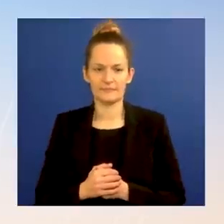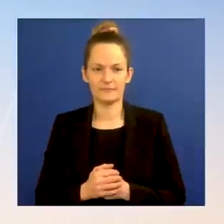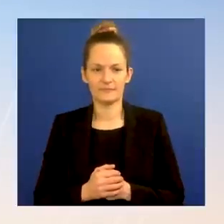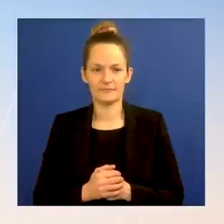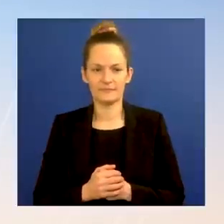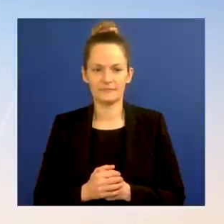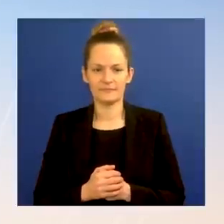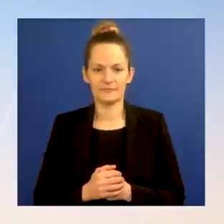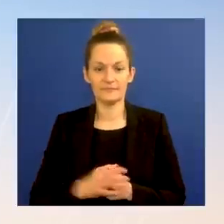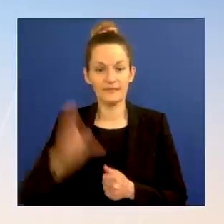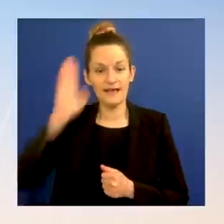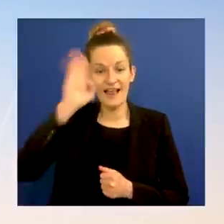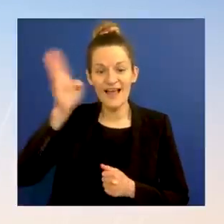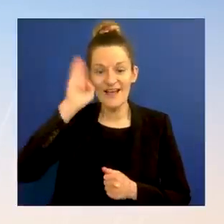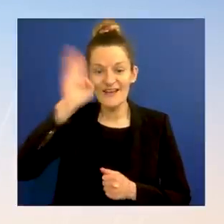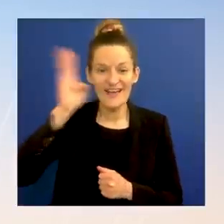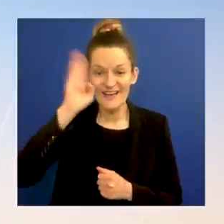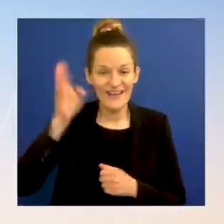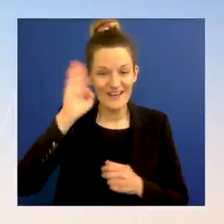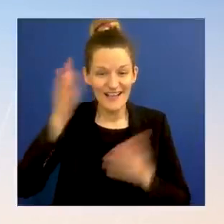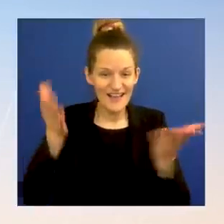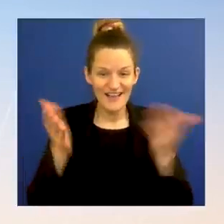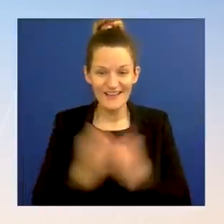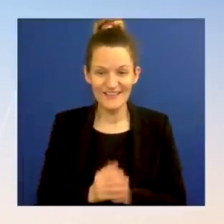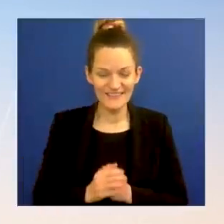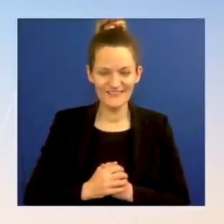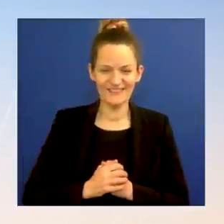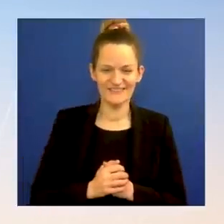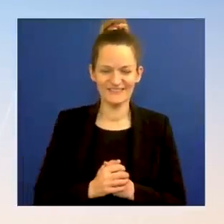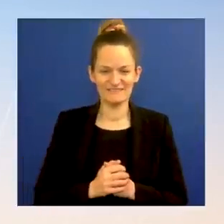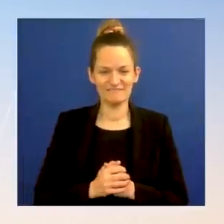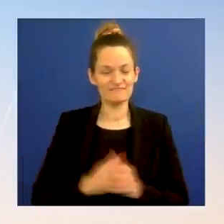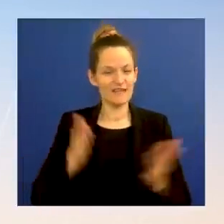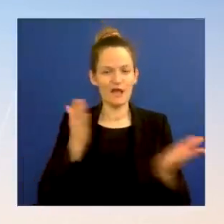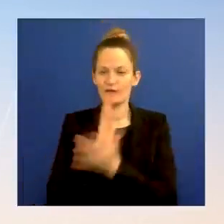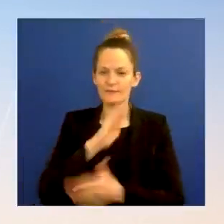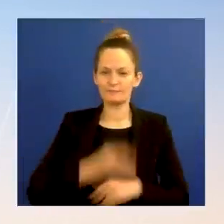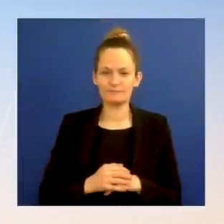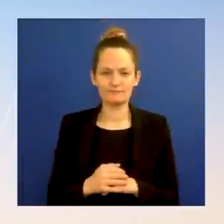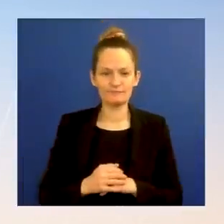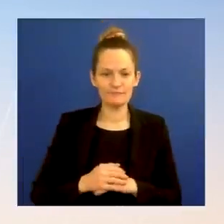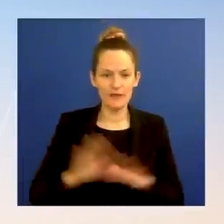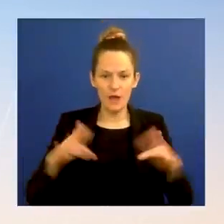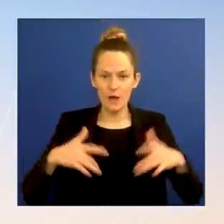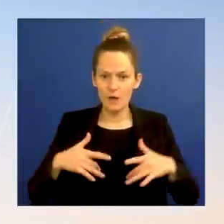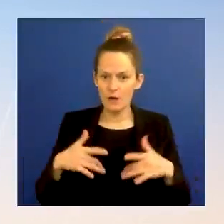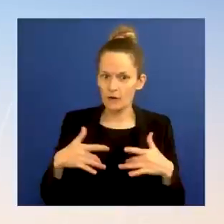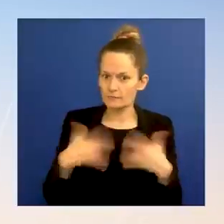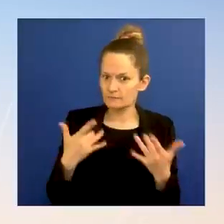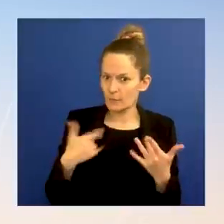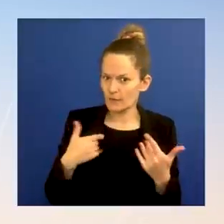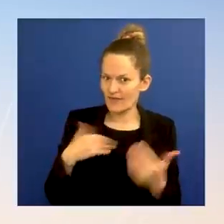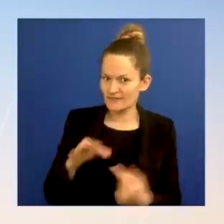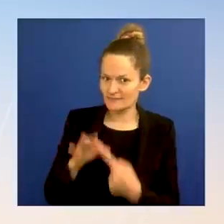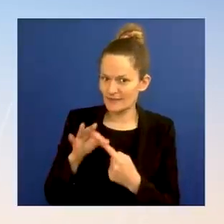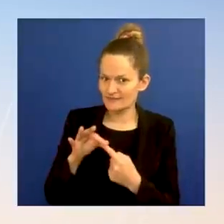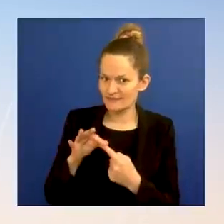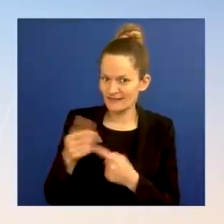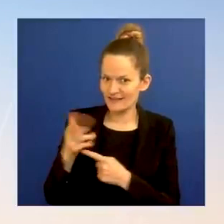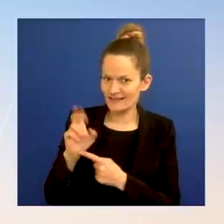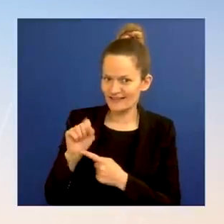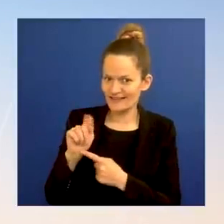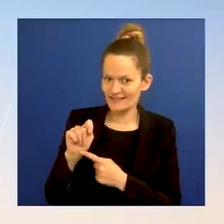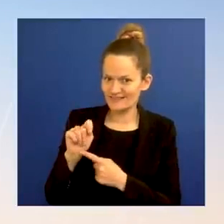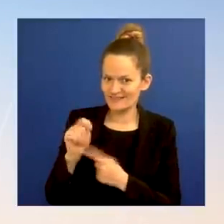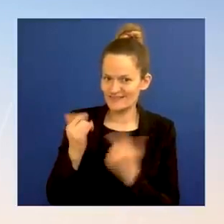Hello. Okay, so we are thrilled to have a very special guest with us today on Jobs Day. A remarkable Jobs Day it